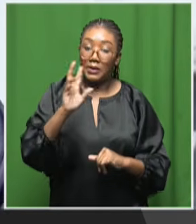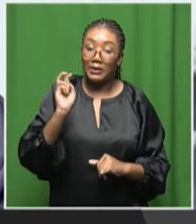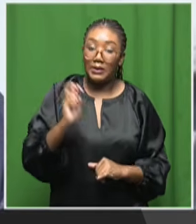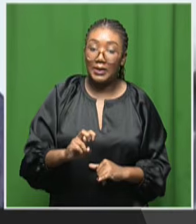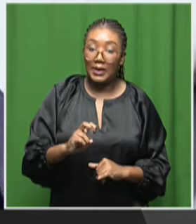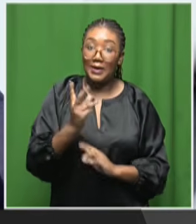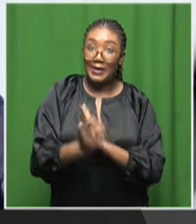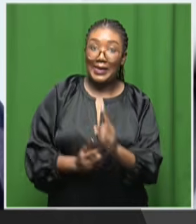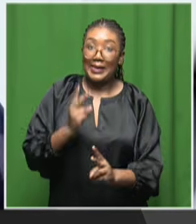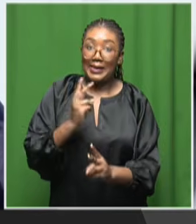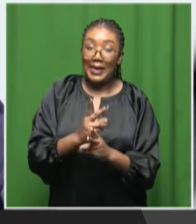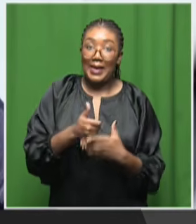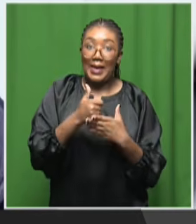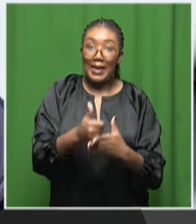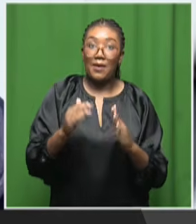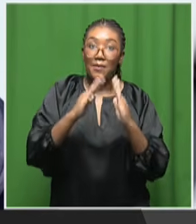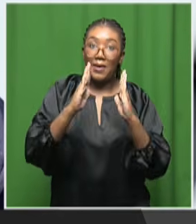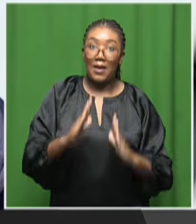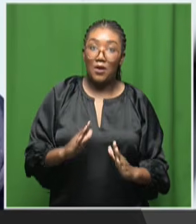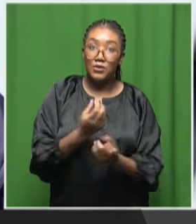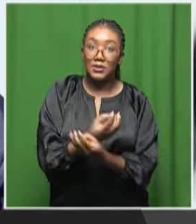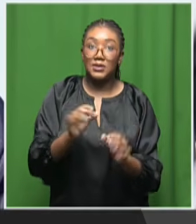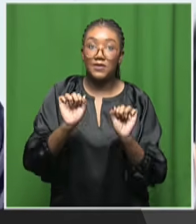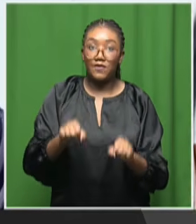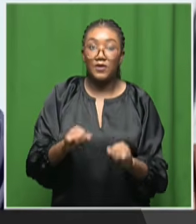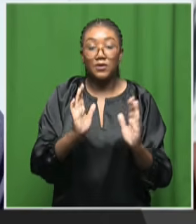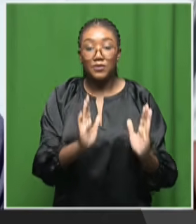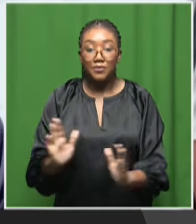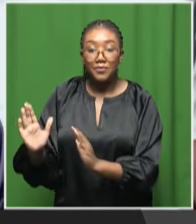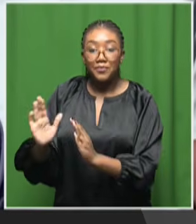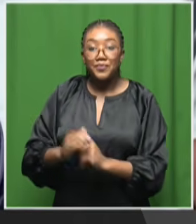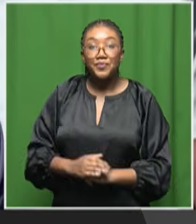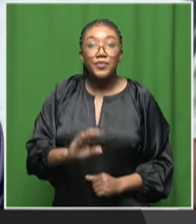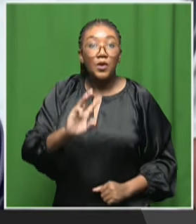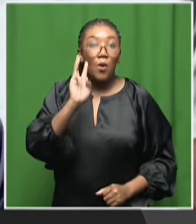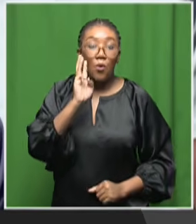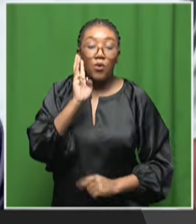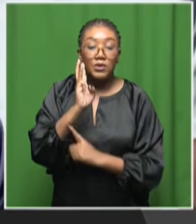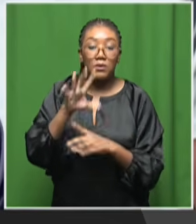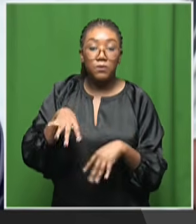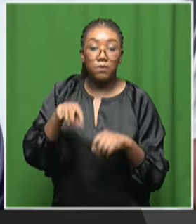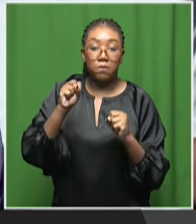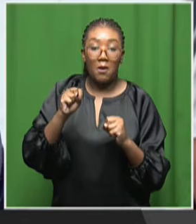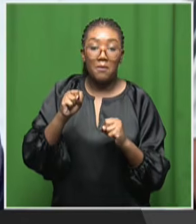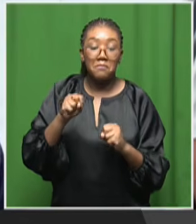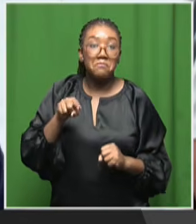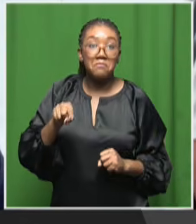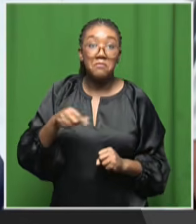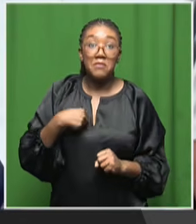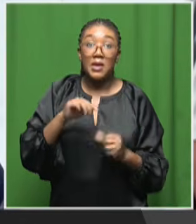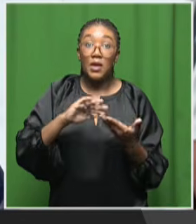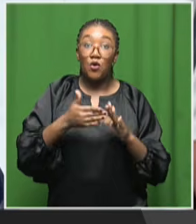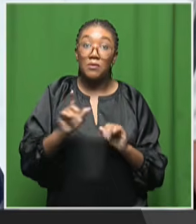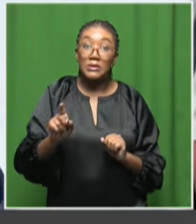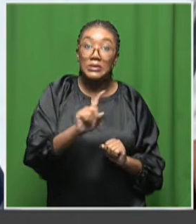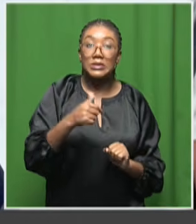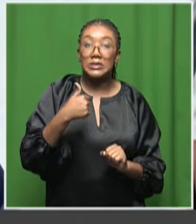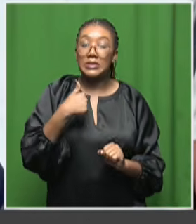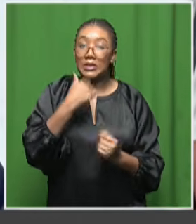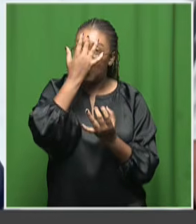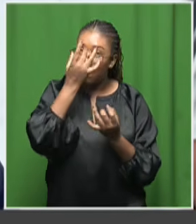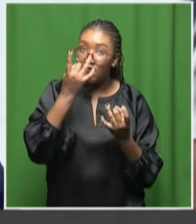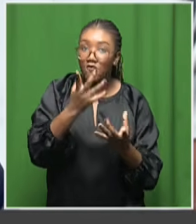properly realigned. Okay. And with regards to water, yes, I've been in constant communication with residents. I've